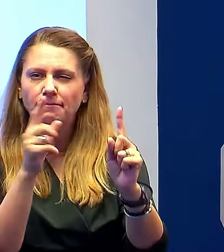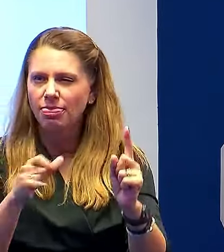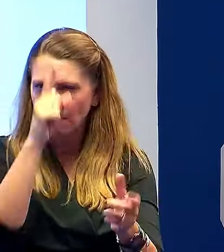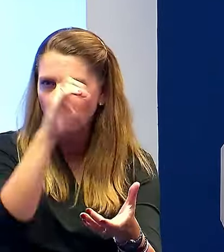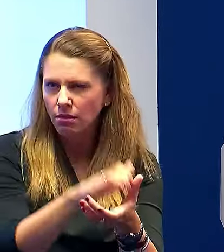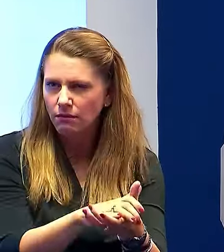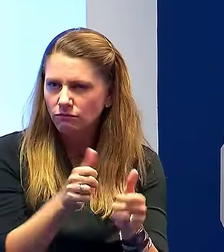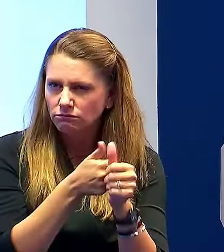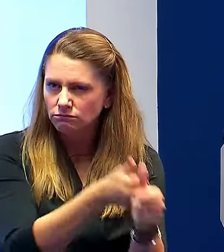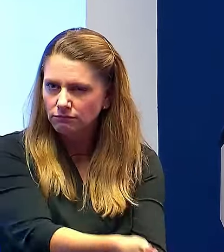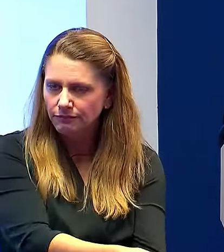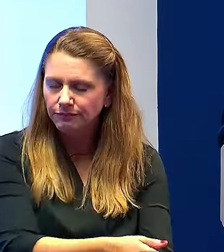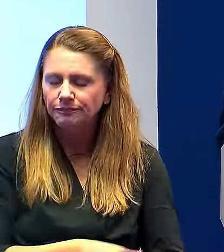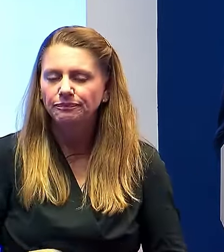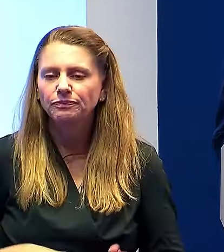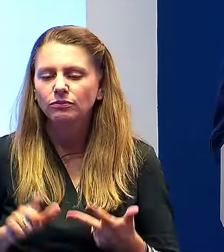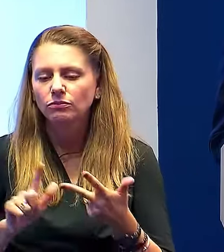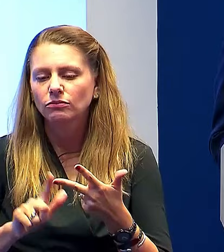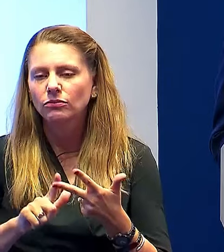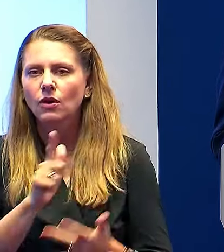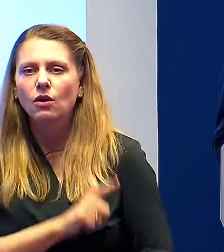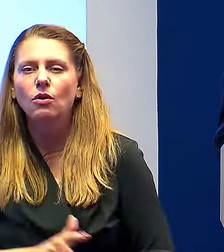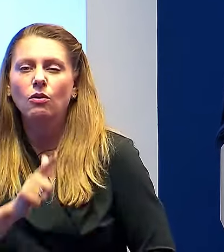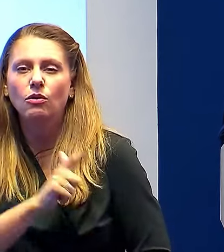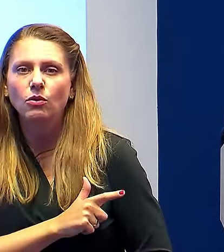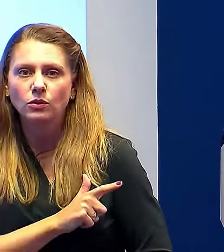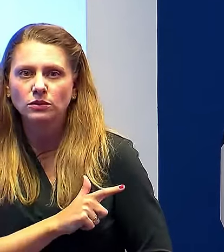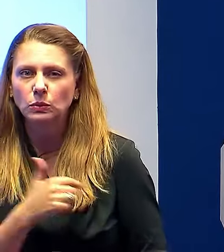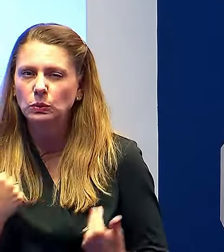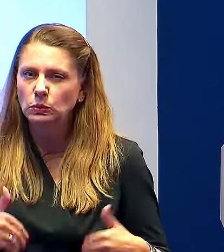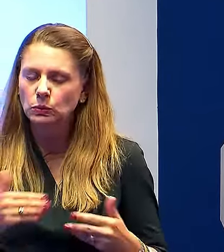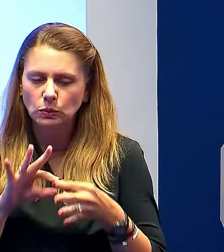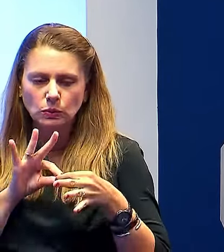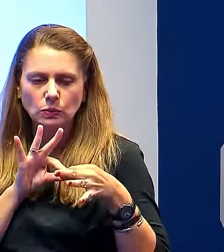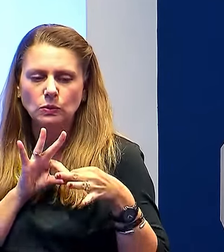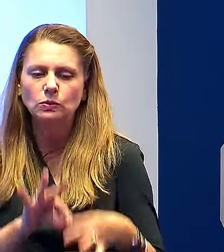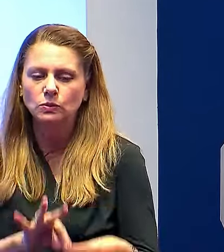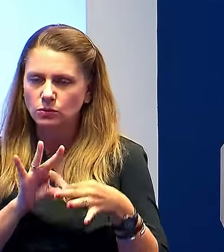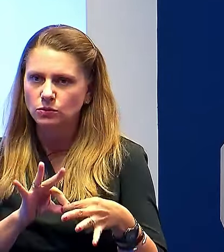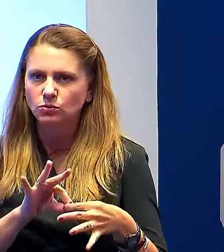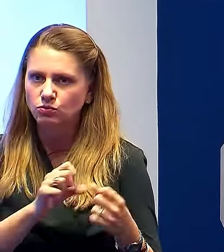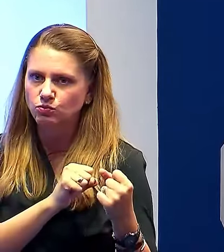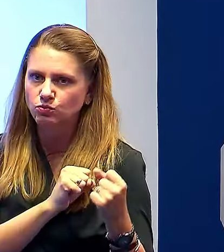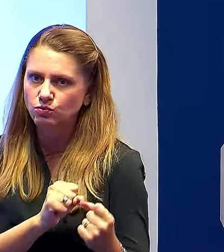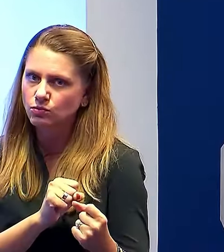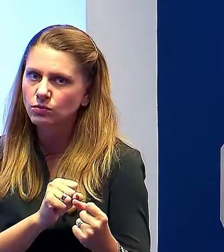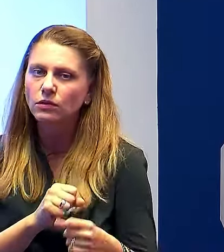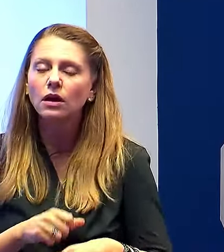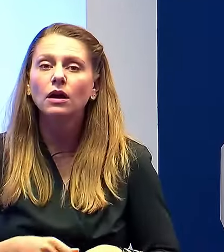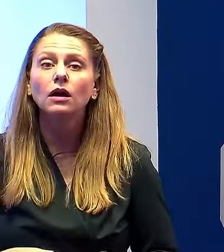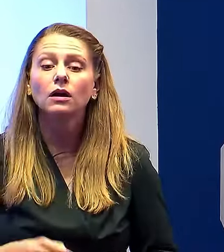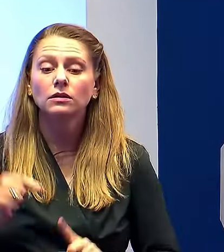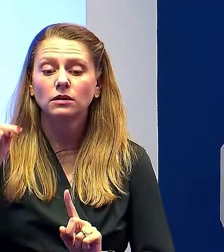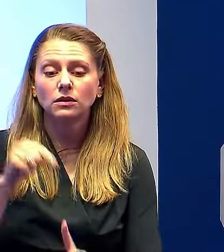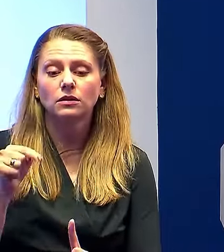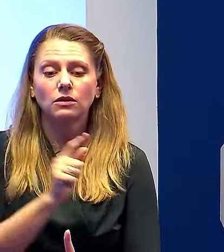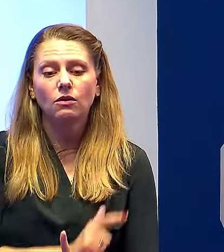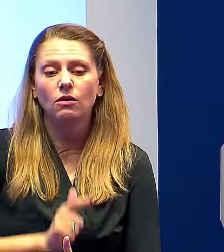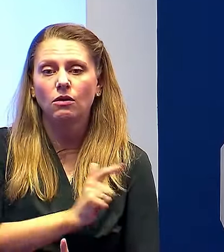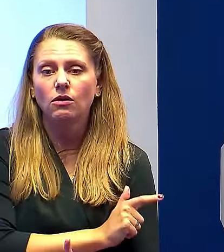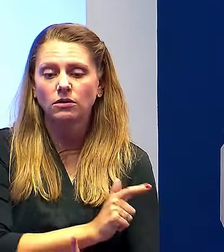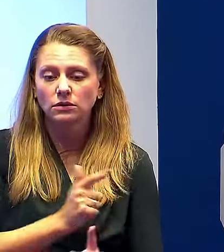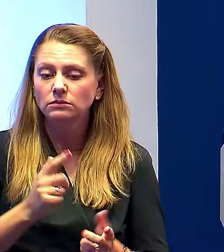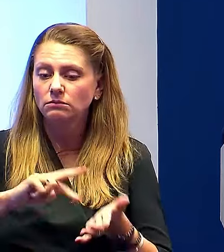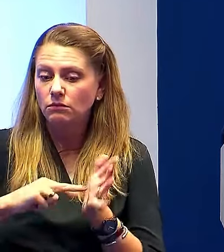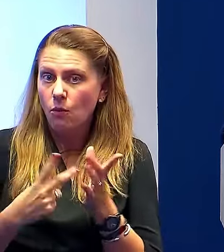Loyalty. Loyalty is one of the strongest ties that bind. At its core, loyalty is a recognition